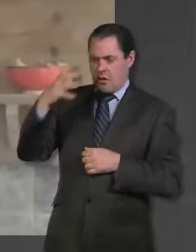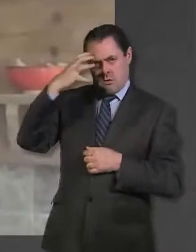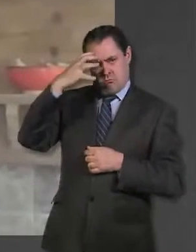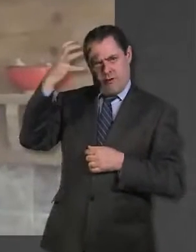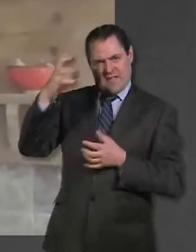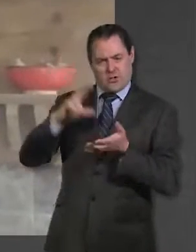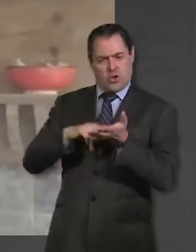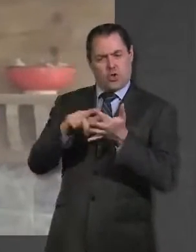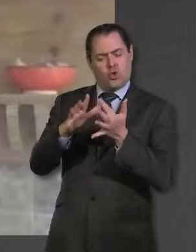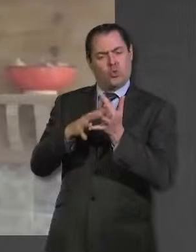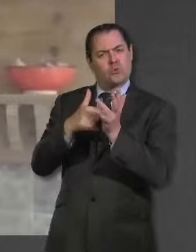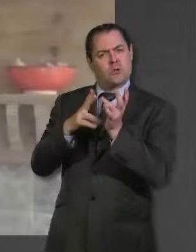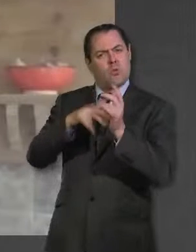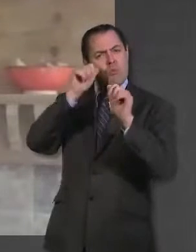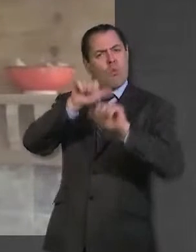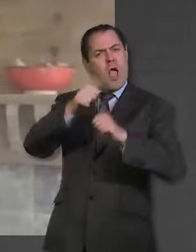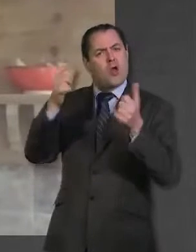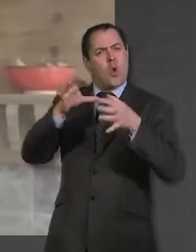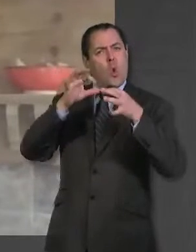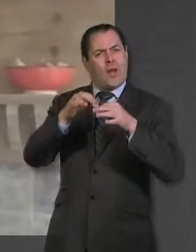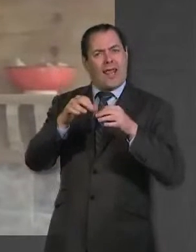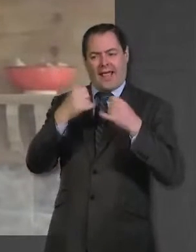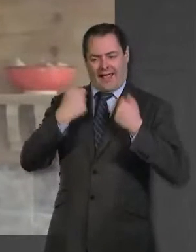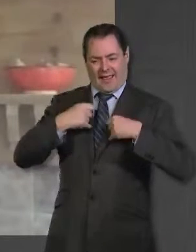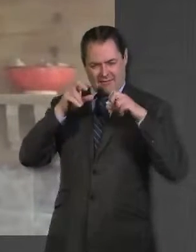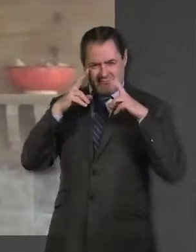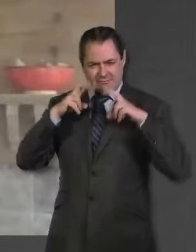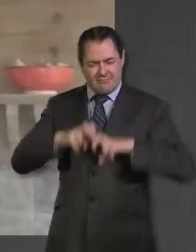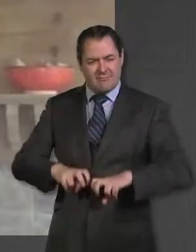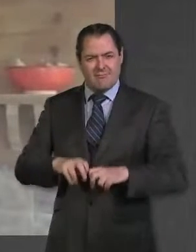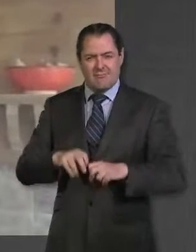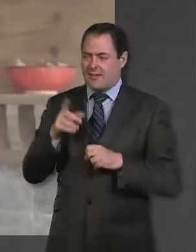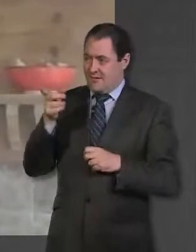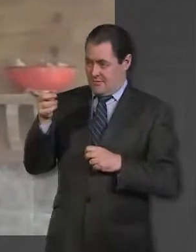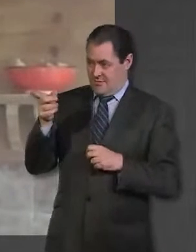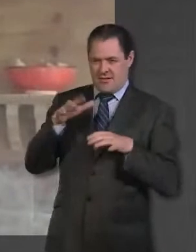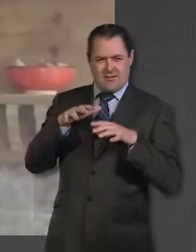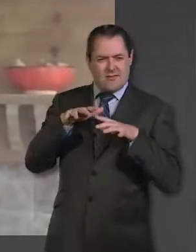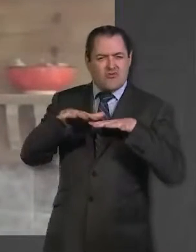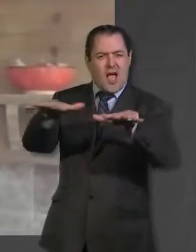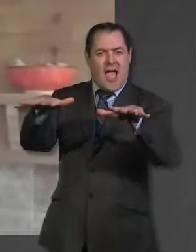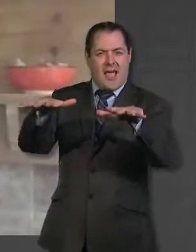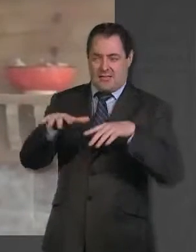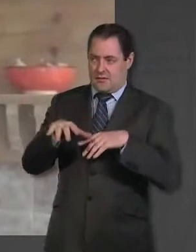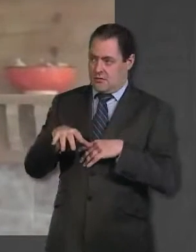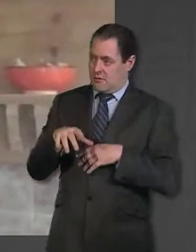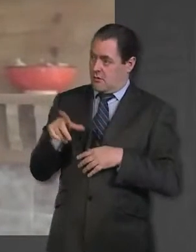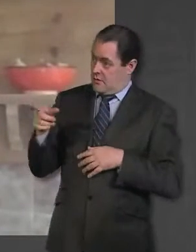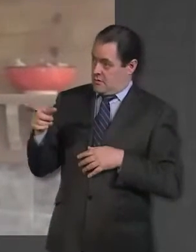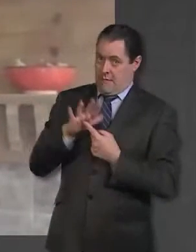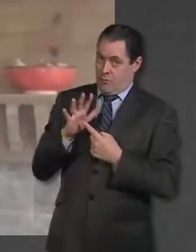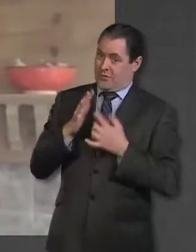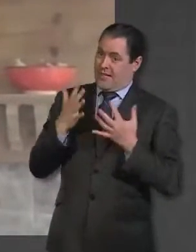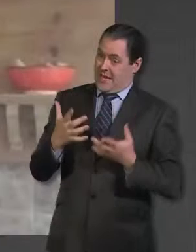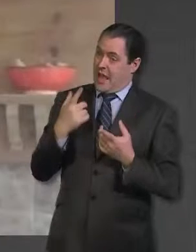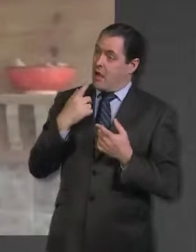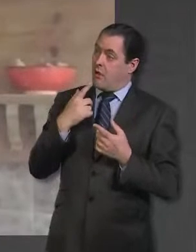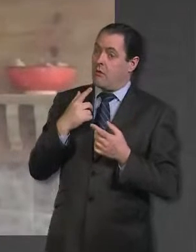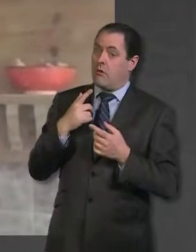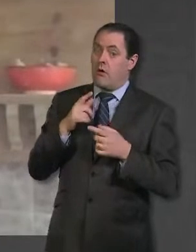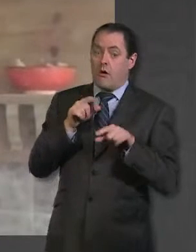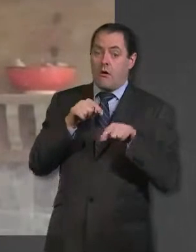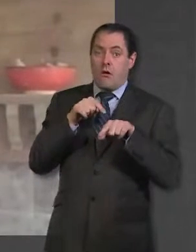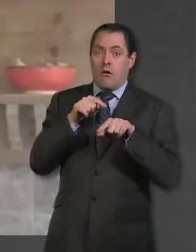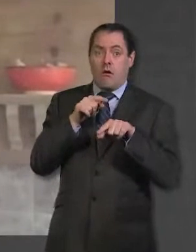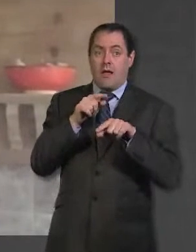the success of this great project that people obey the instructions they're given by contact tracers to the letter and to